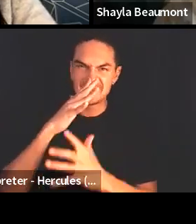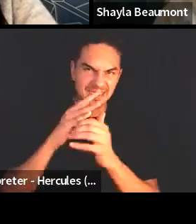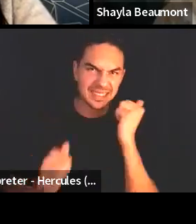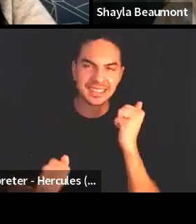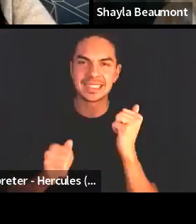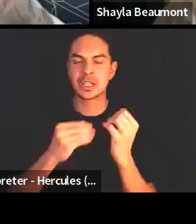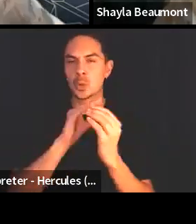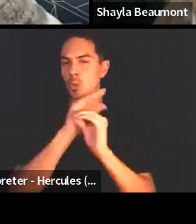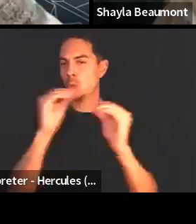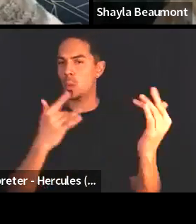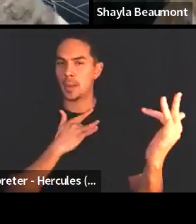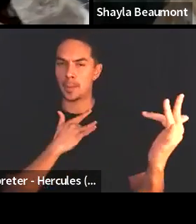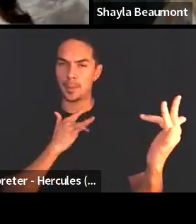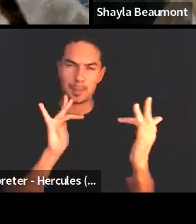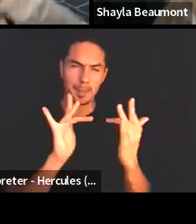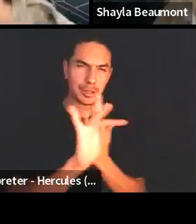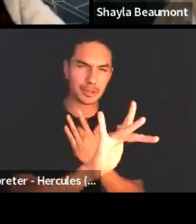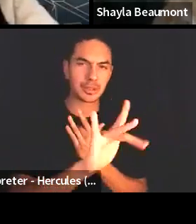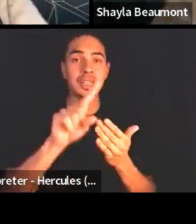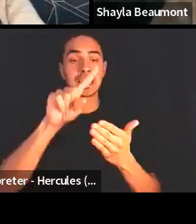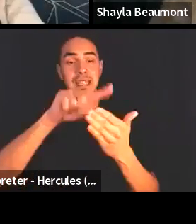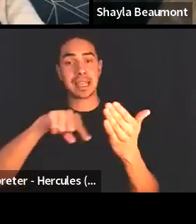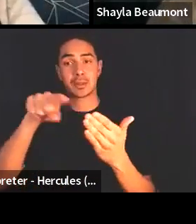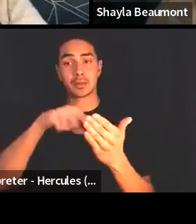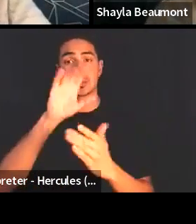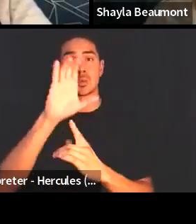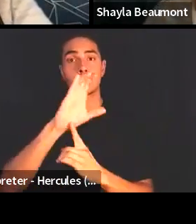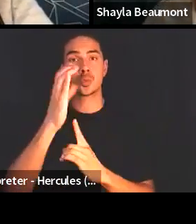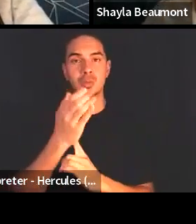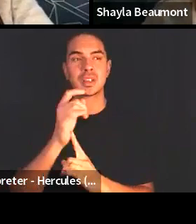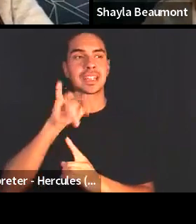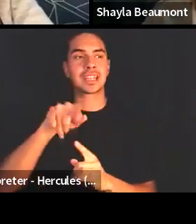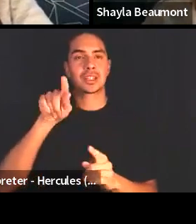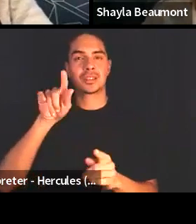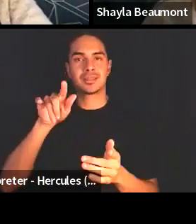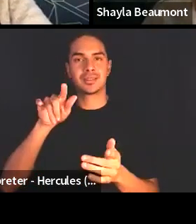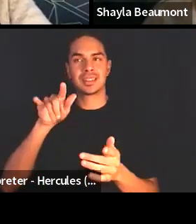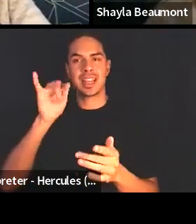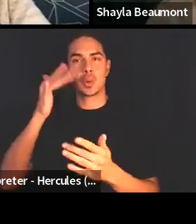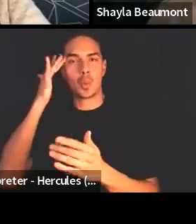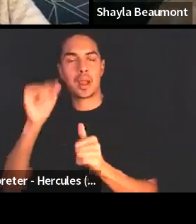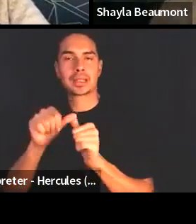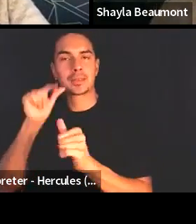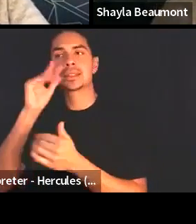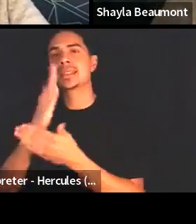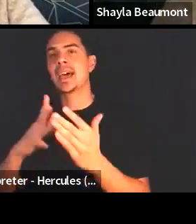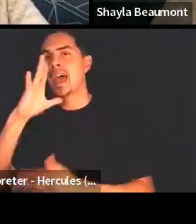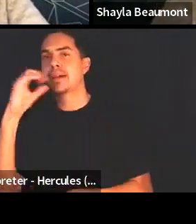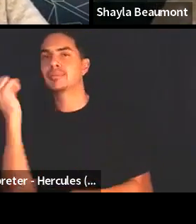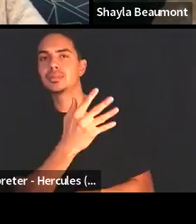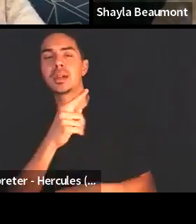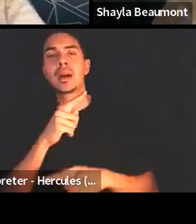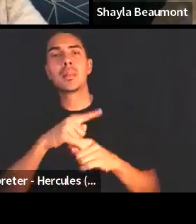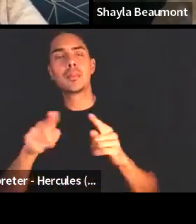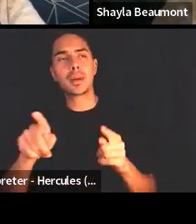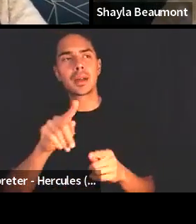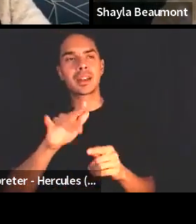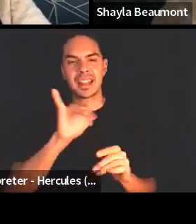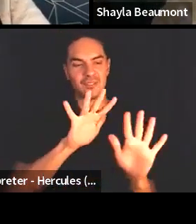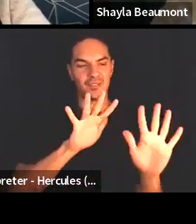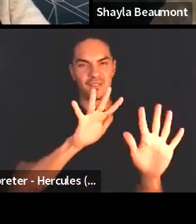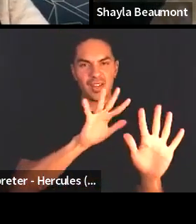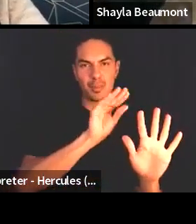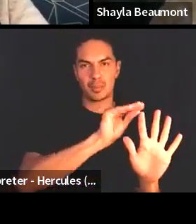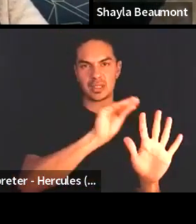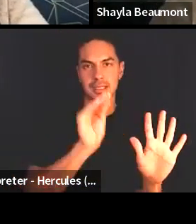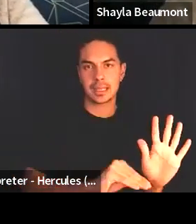uncompassionate folks. Cancel culture needs to exist for that, but 95% are educational moments where